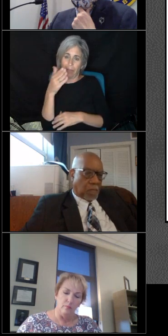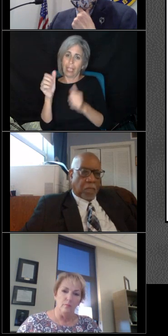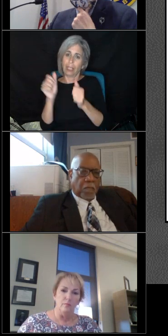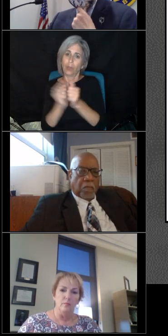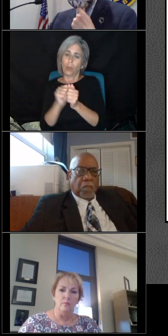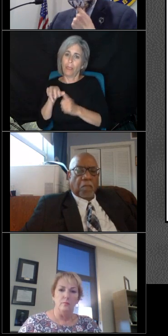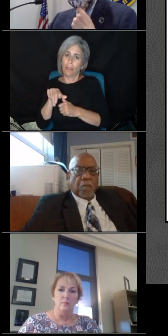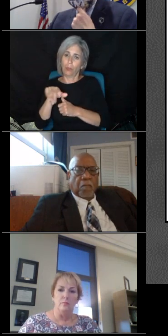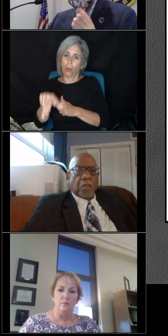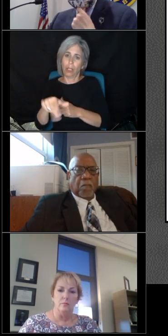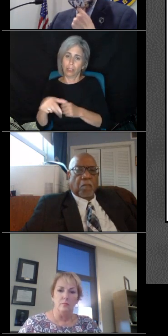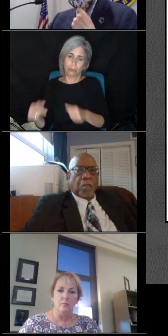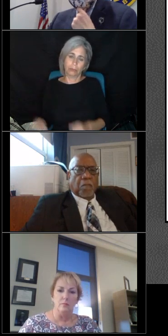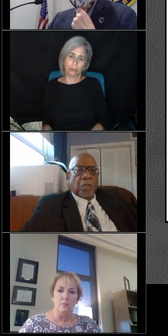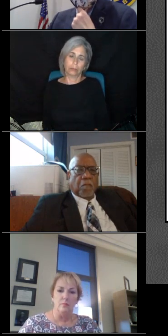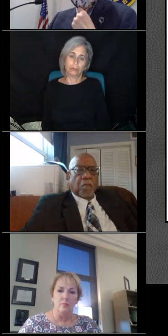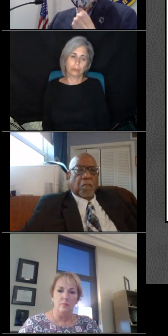crosswalks.